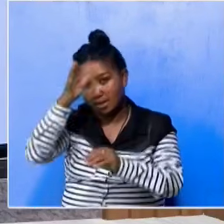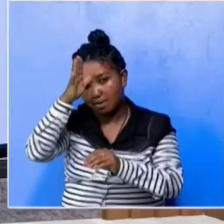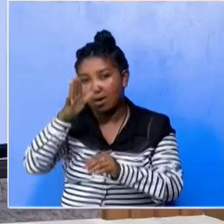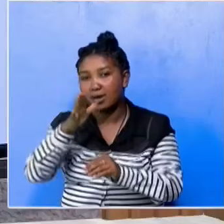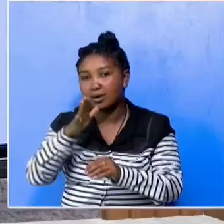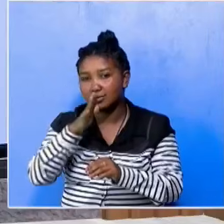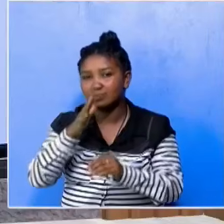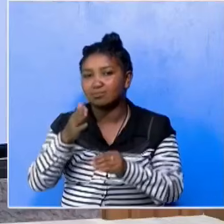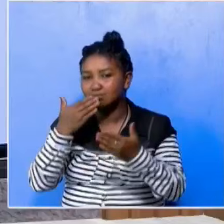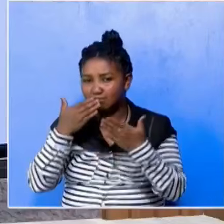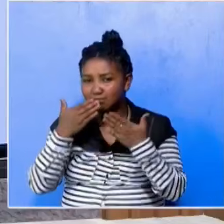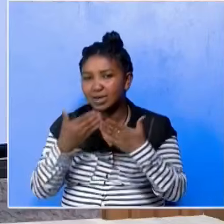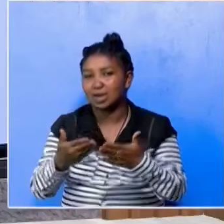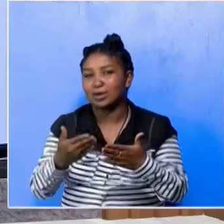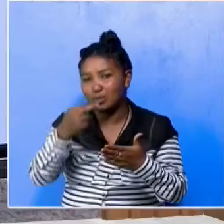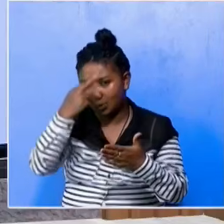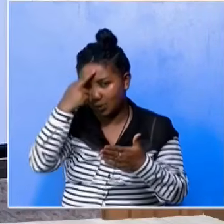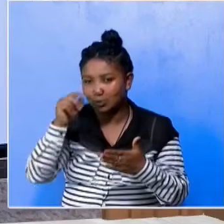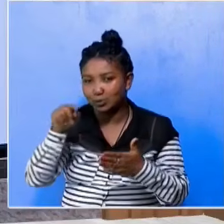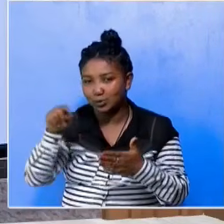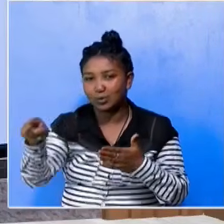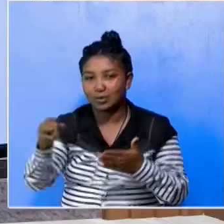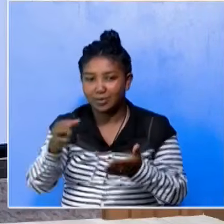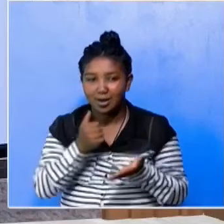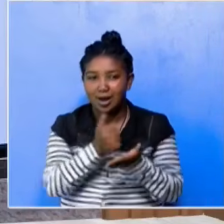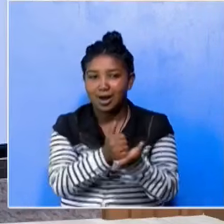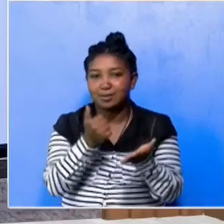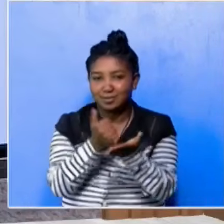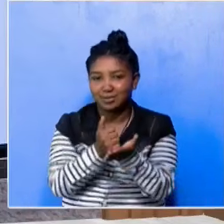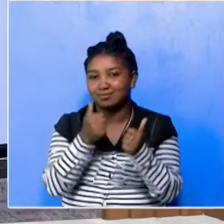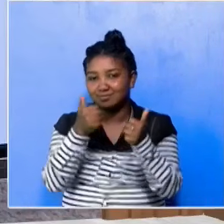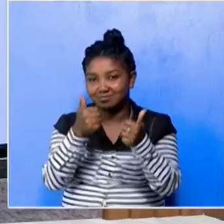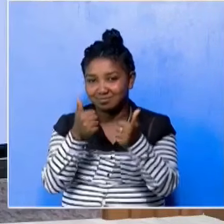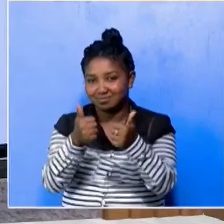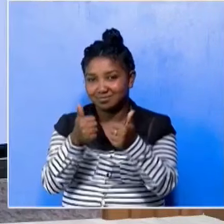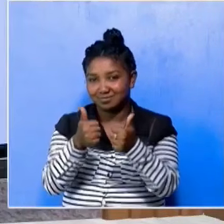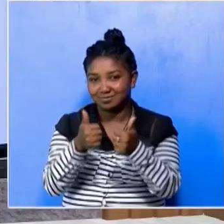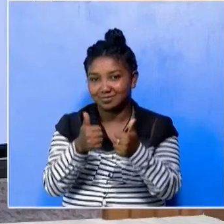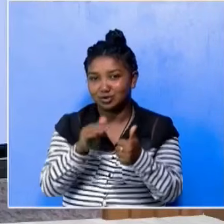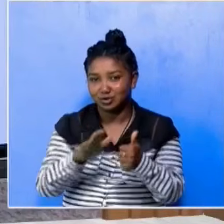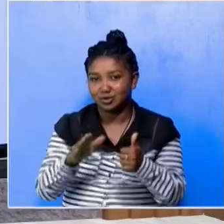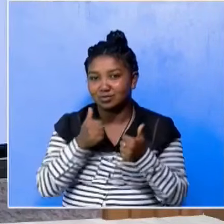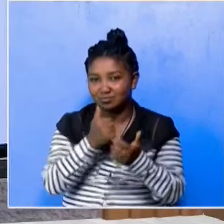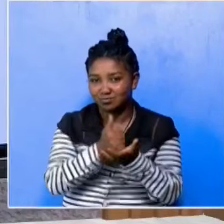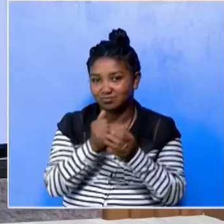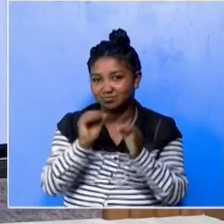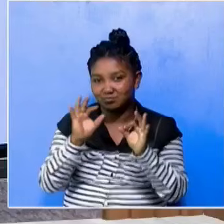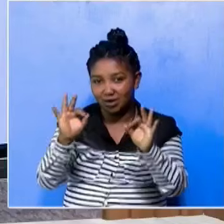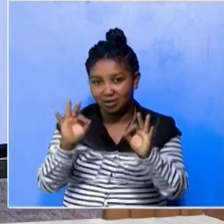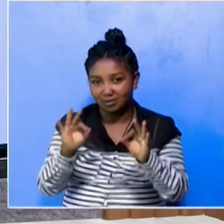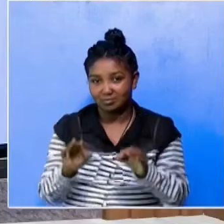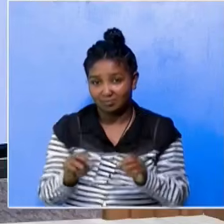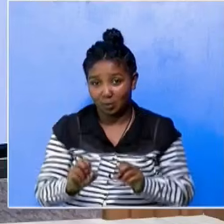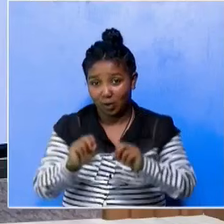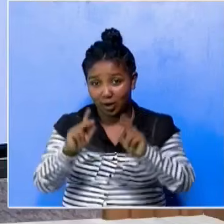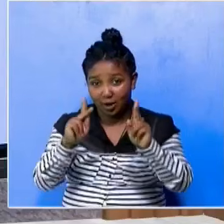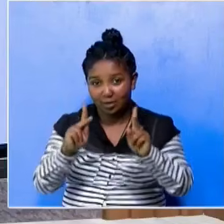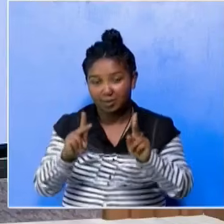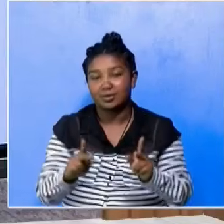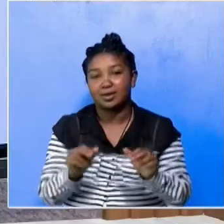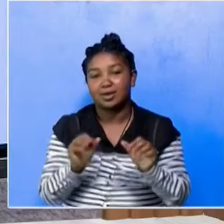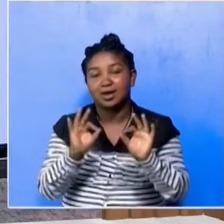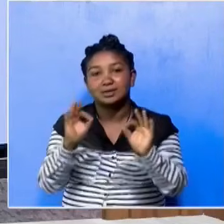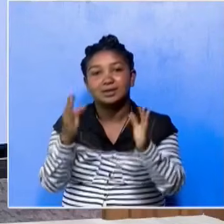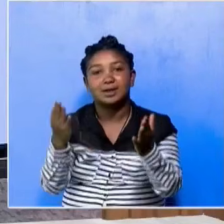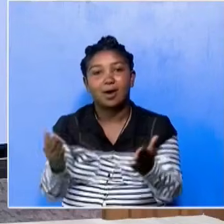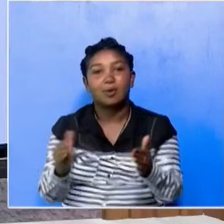you very much because you are helping your children, isn't it? Nice.